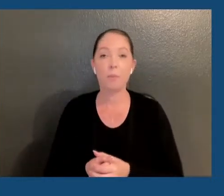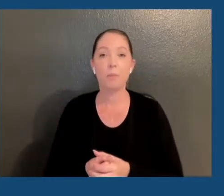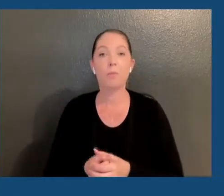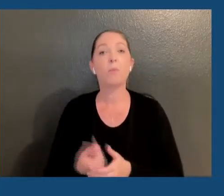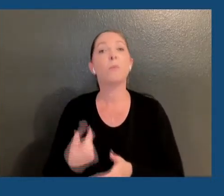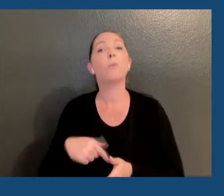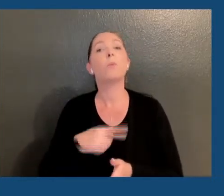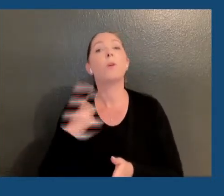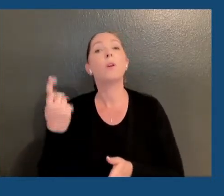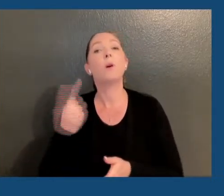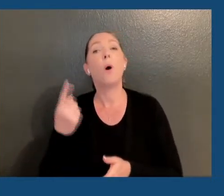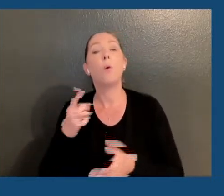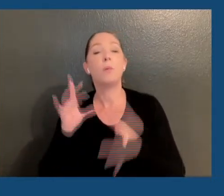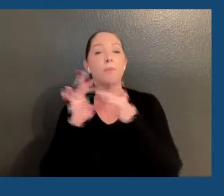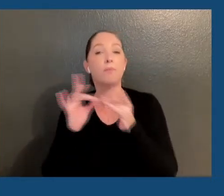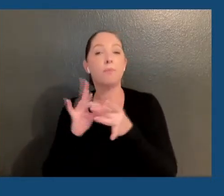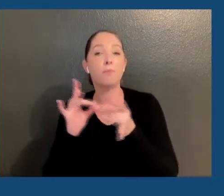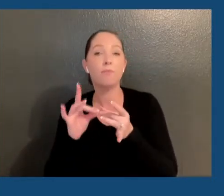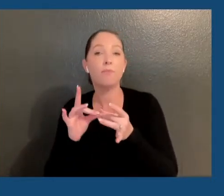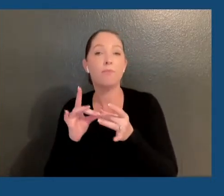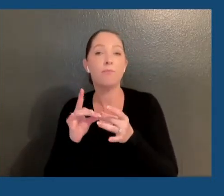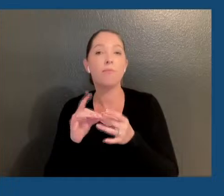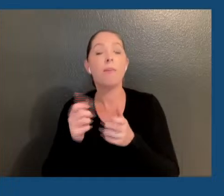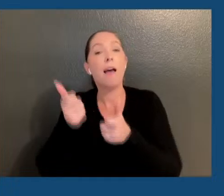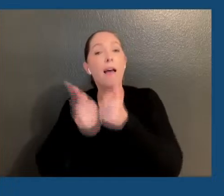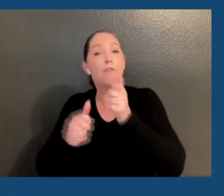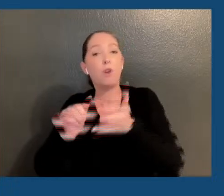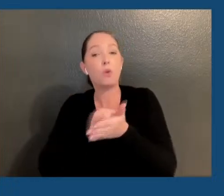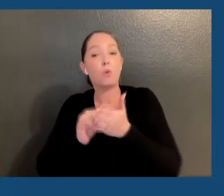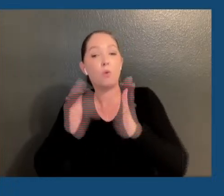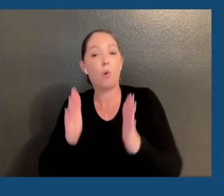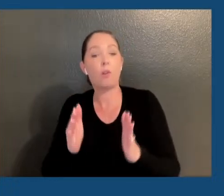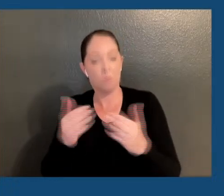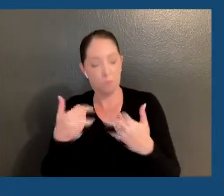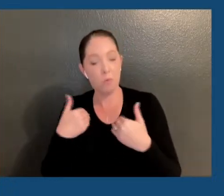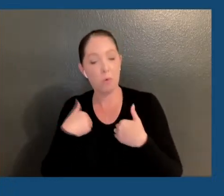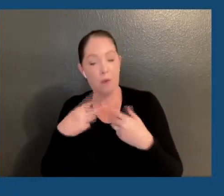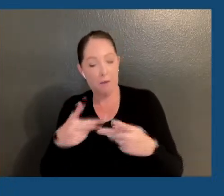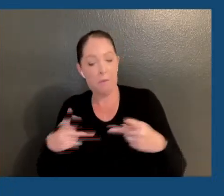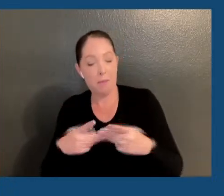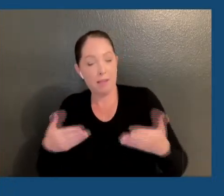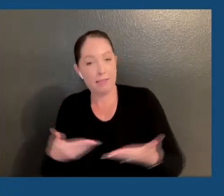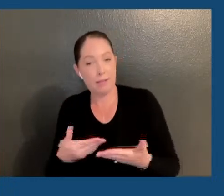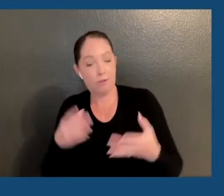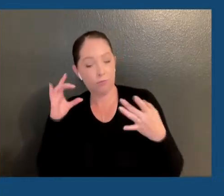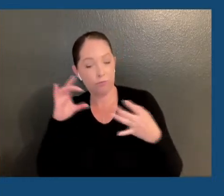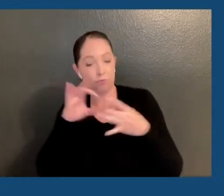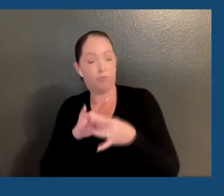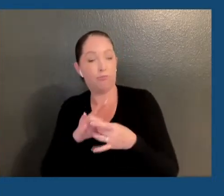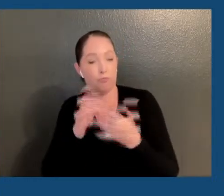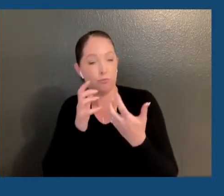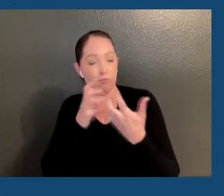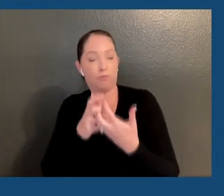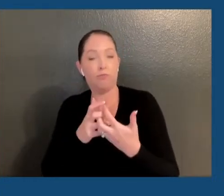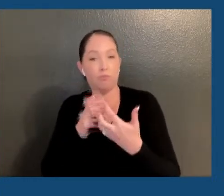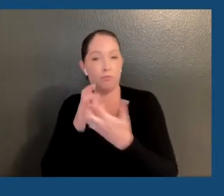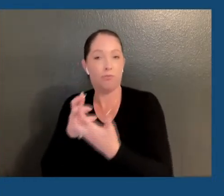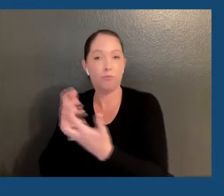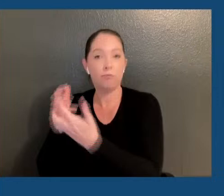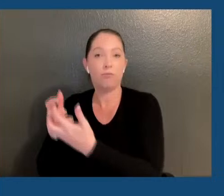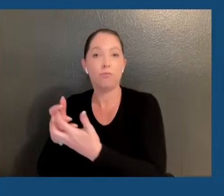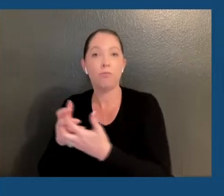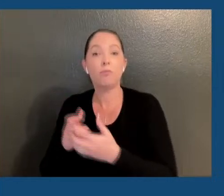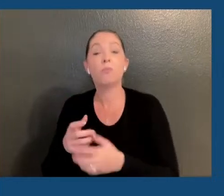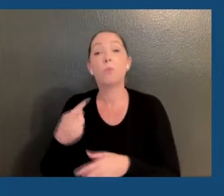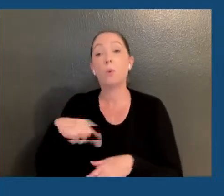for every New Yorker at SUNY. And I would also argue there is a way for AI to advantage every New Yorker if